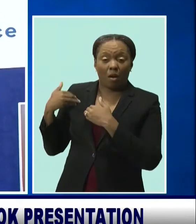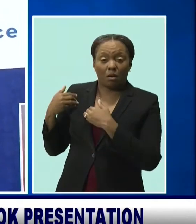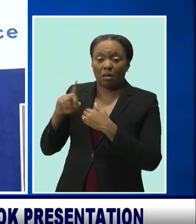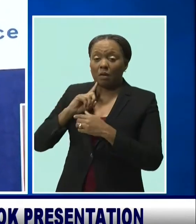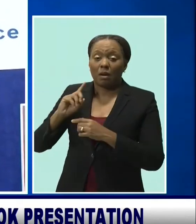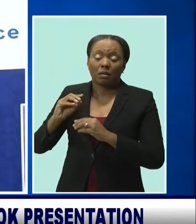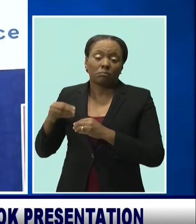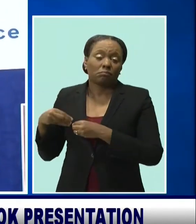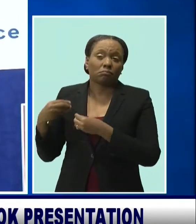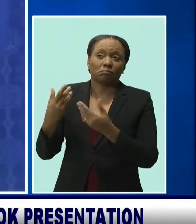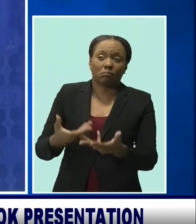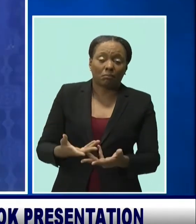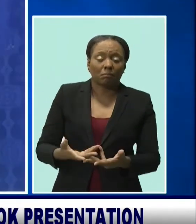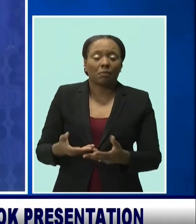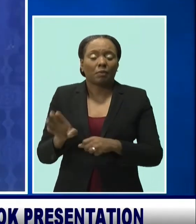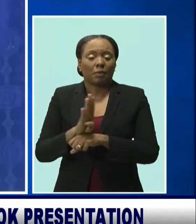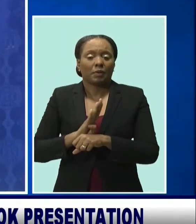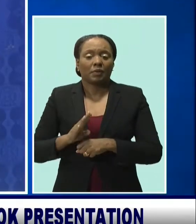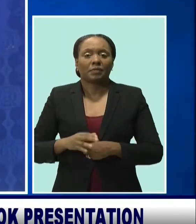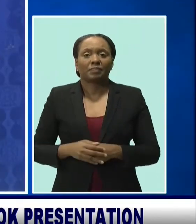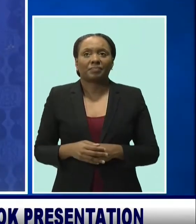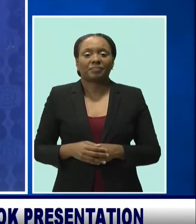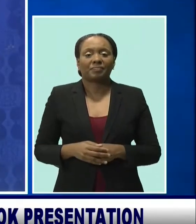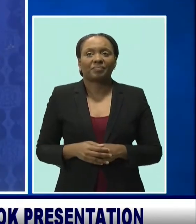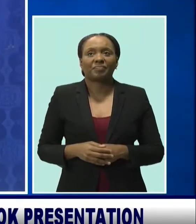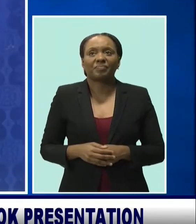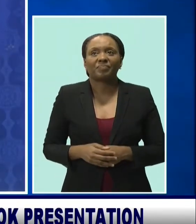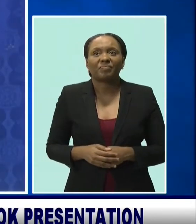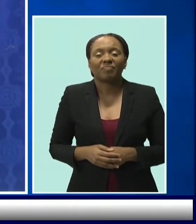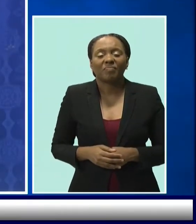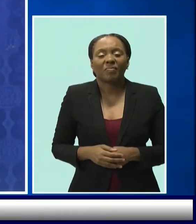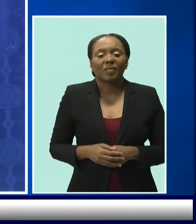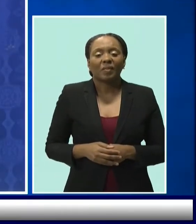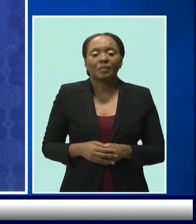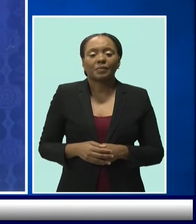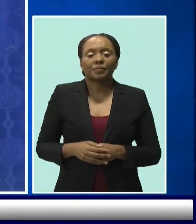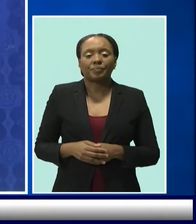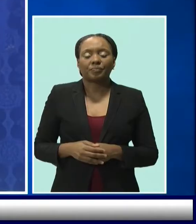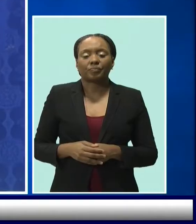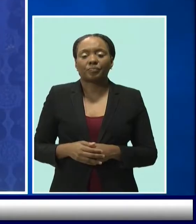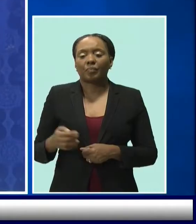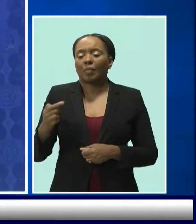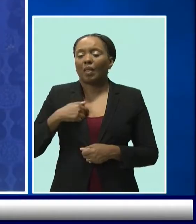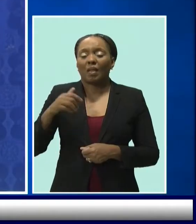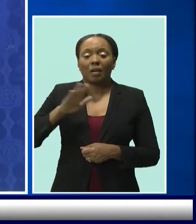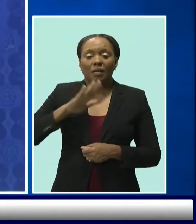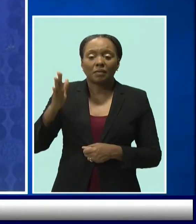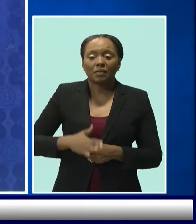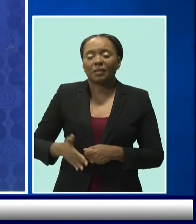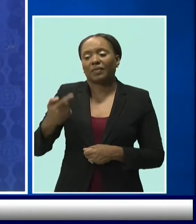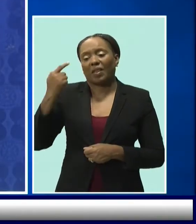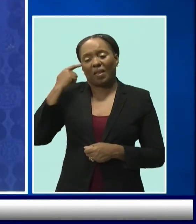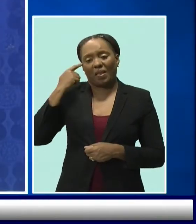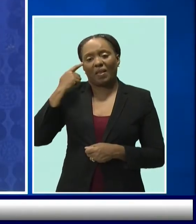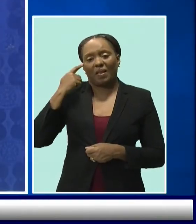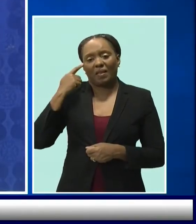society. I would never in my life have expected that I could have